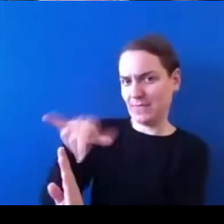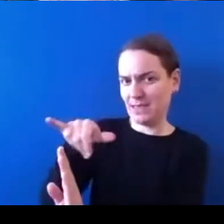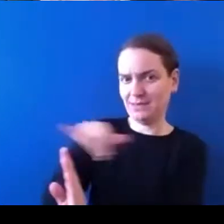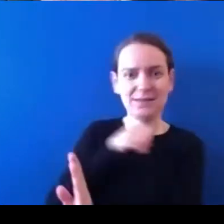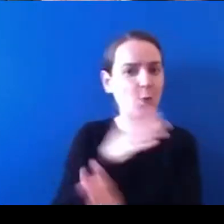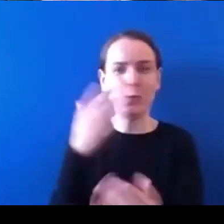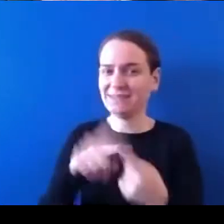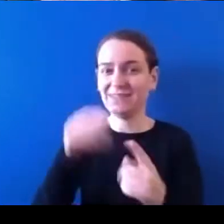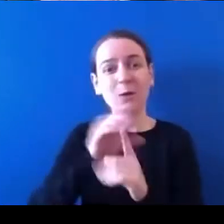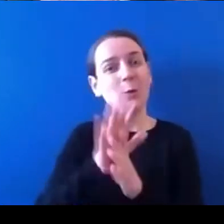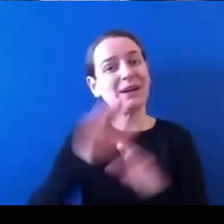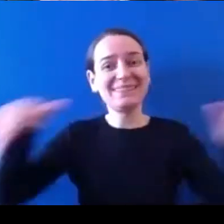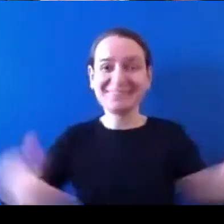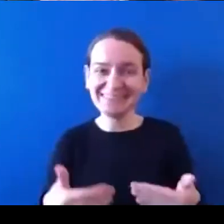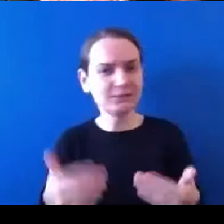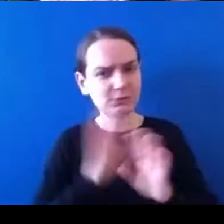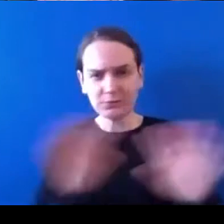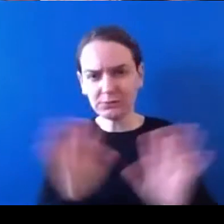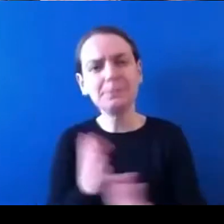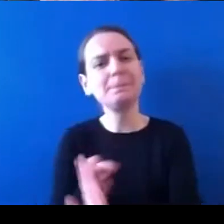areas, Chinese,